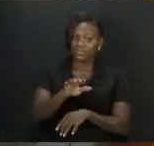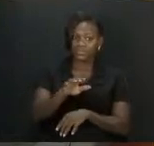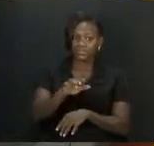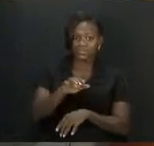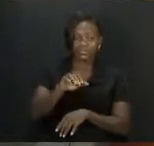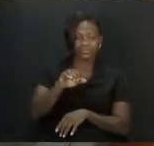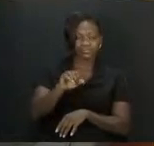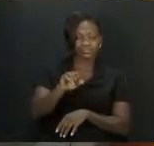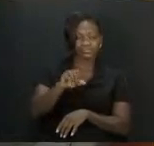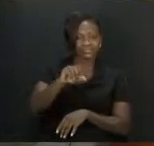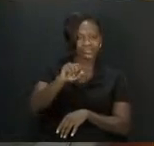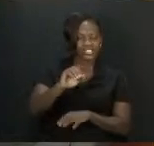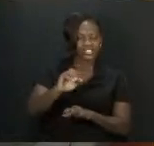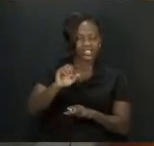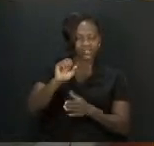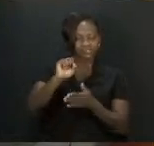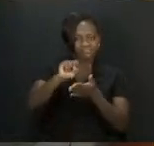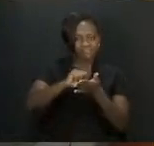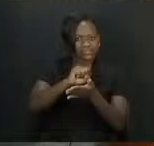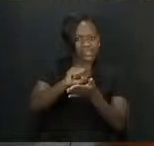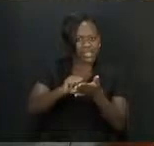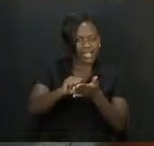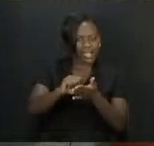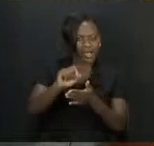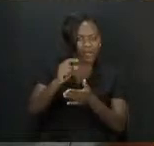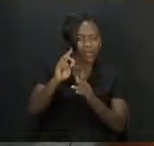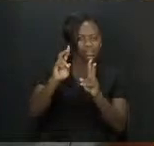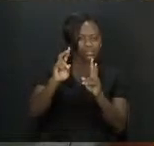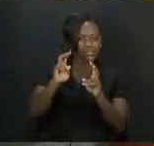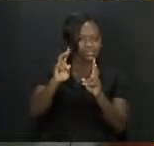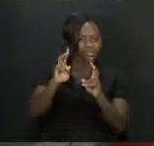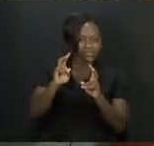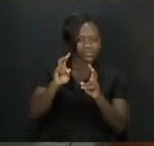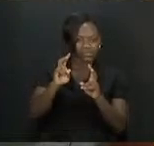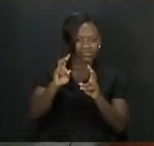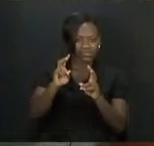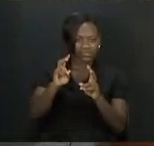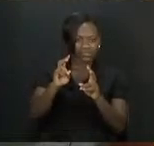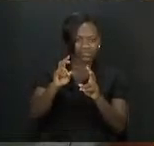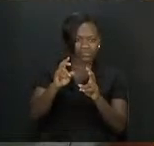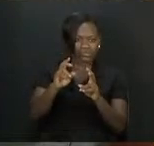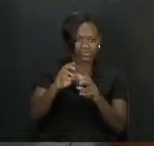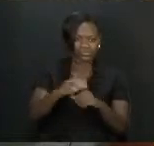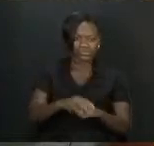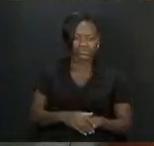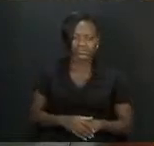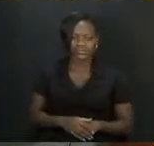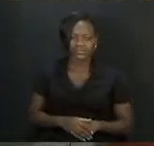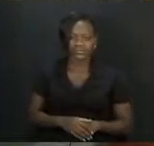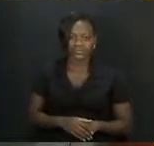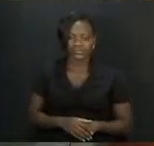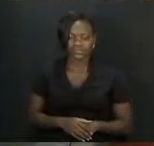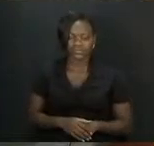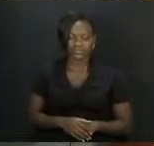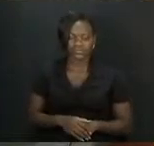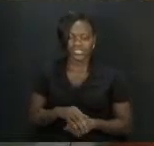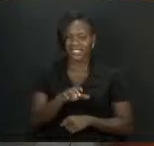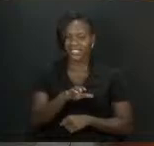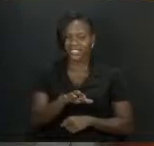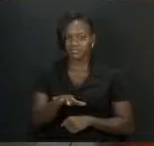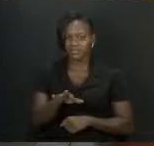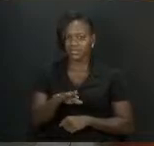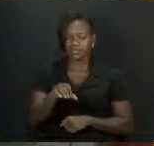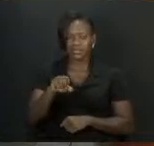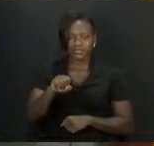Stereotyping is one of the issues, not stereotypes. If that can